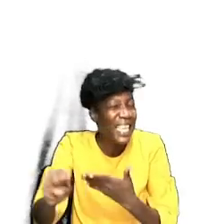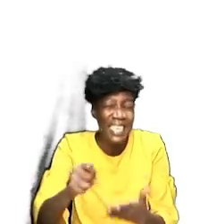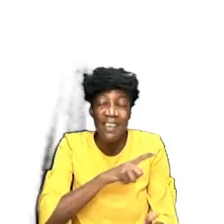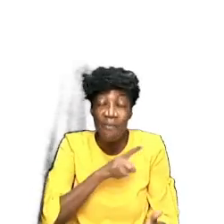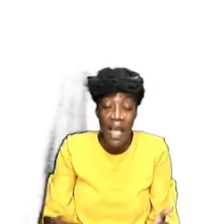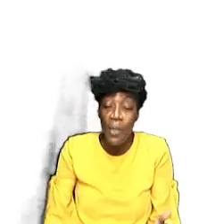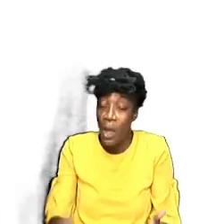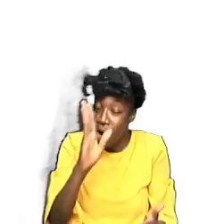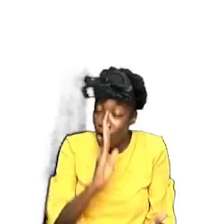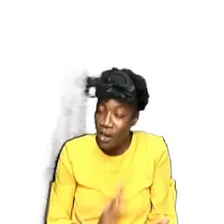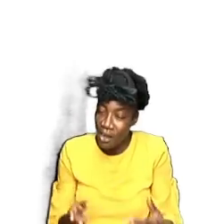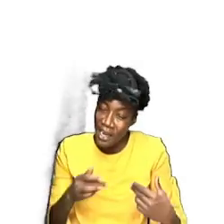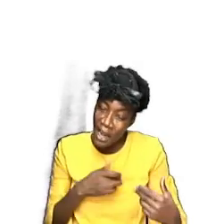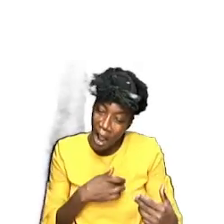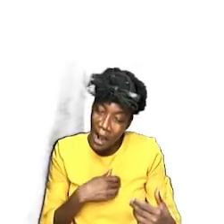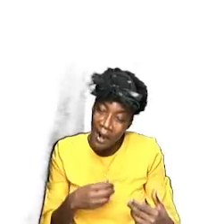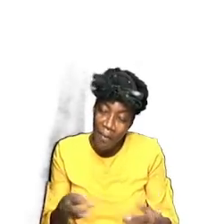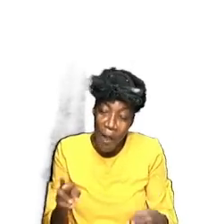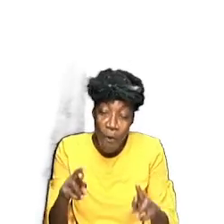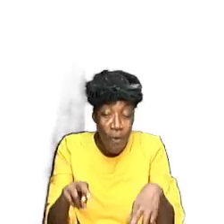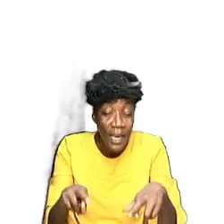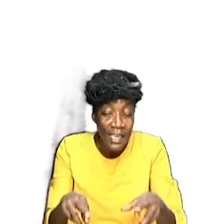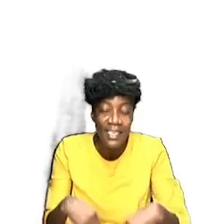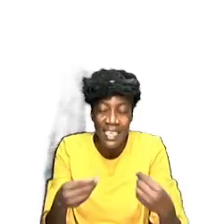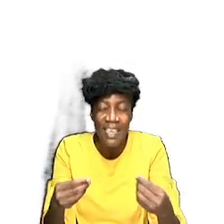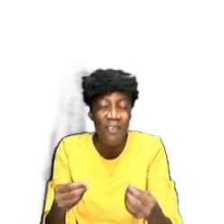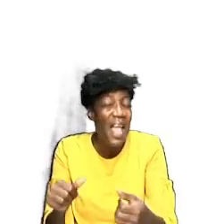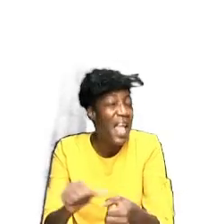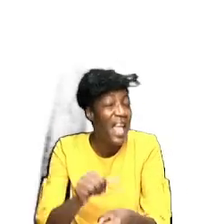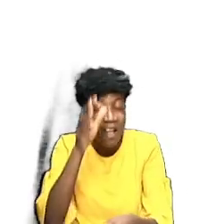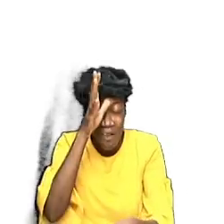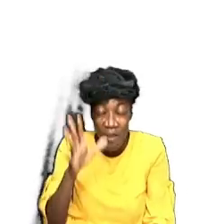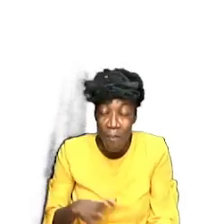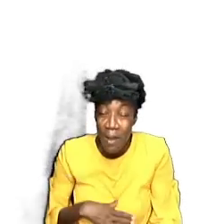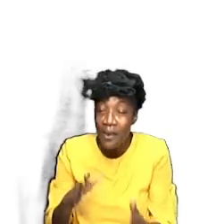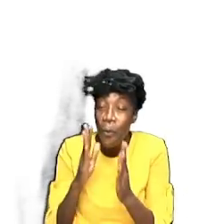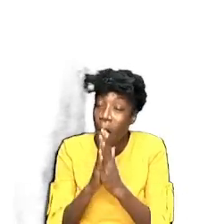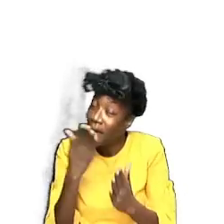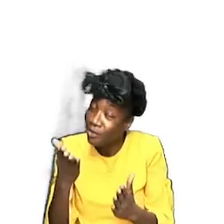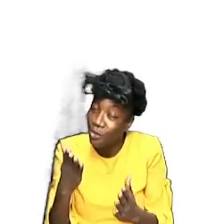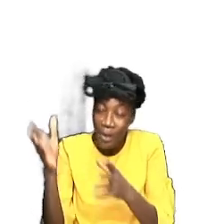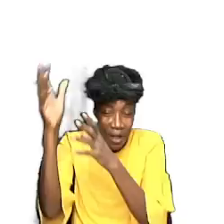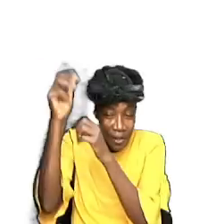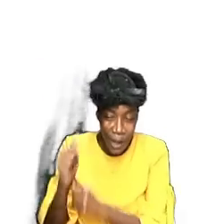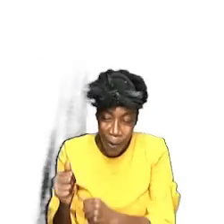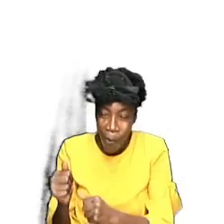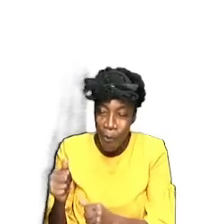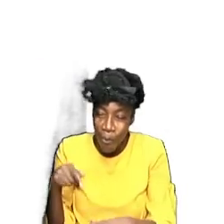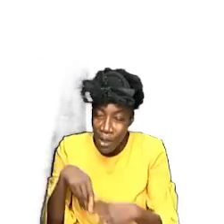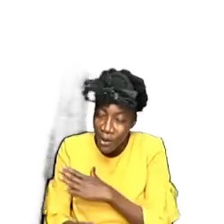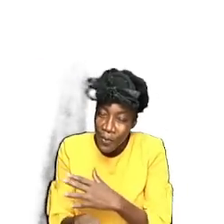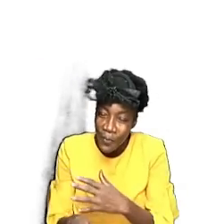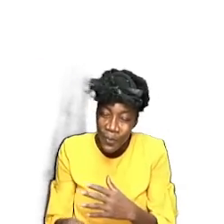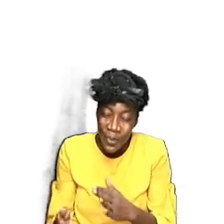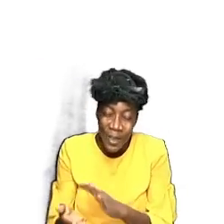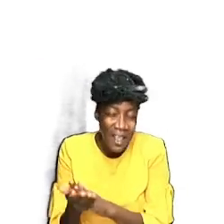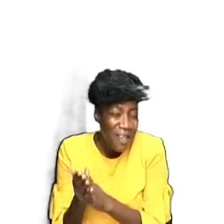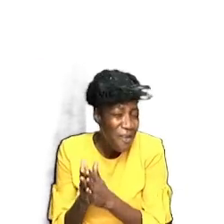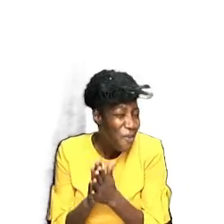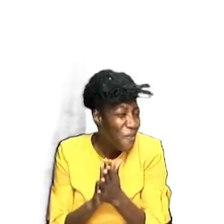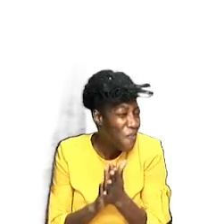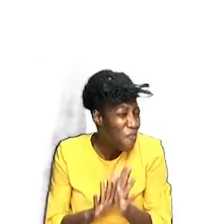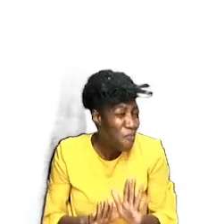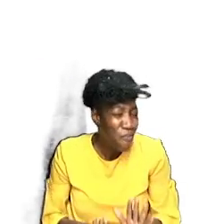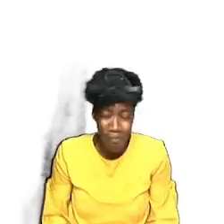always to give an answer to every man that asks you reason of the hope that is in you with meekness and fear. When your feet is shod